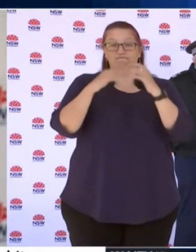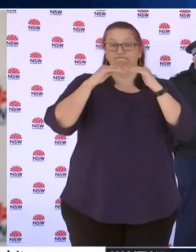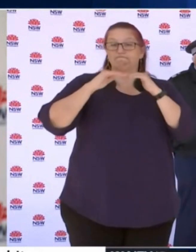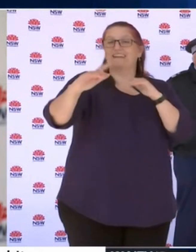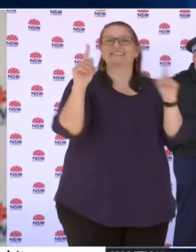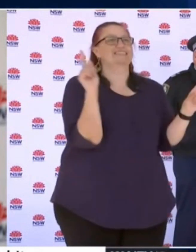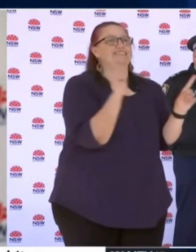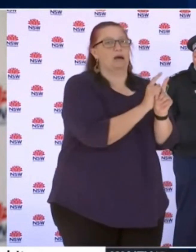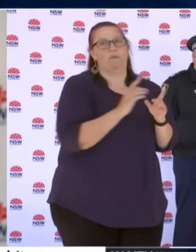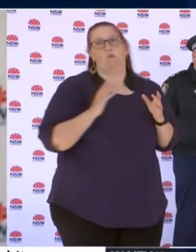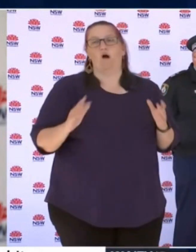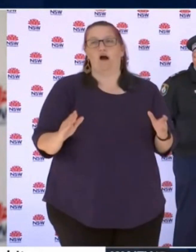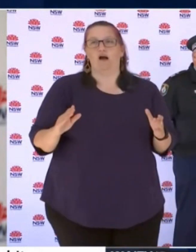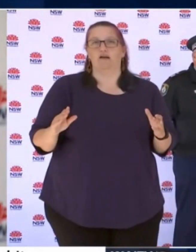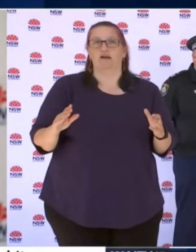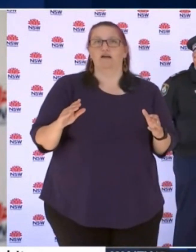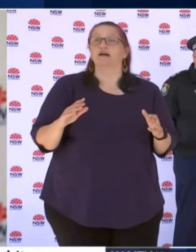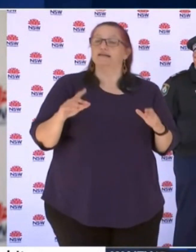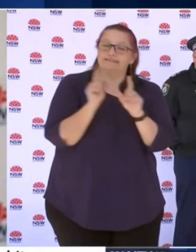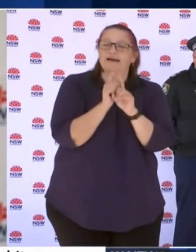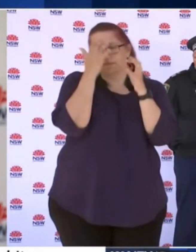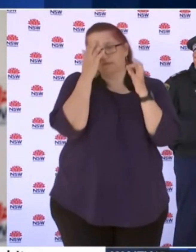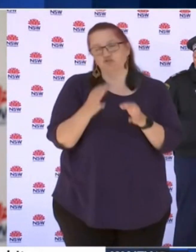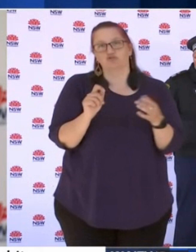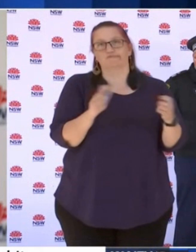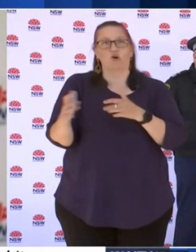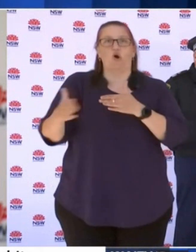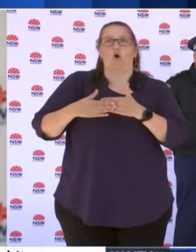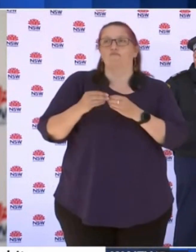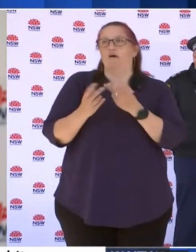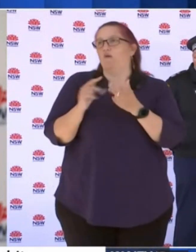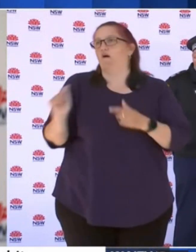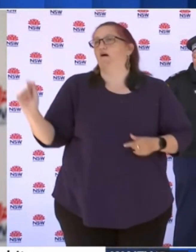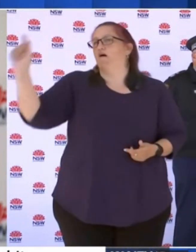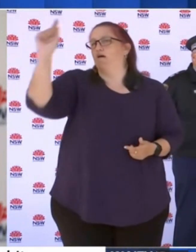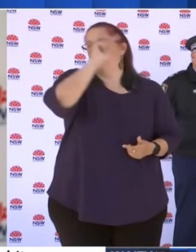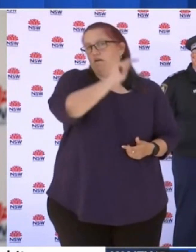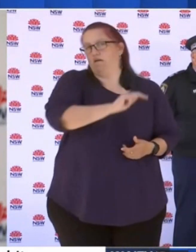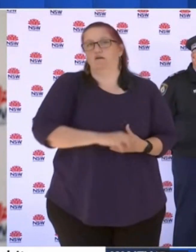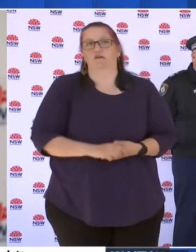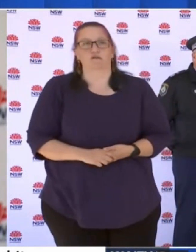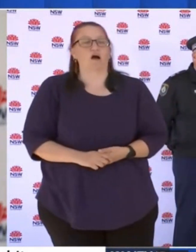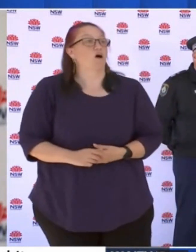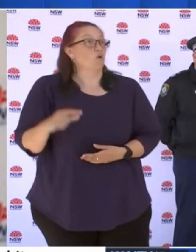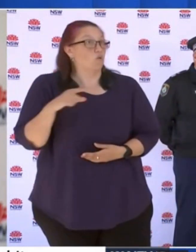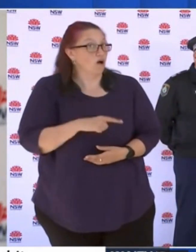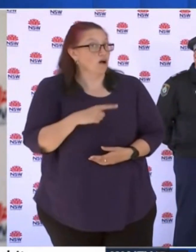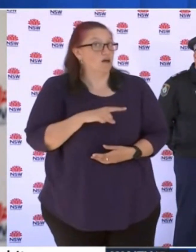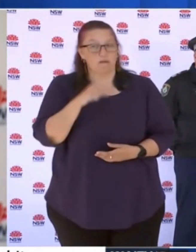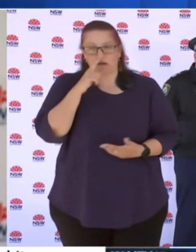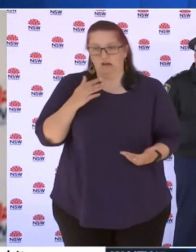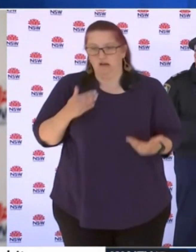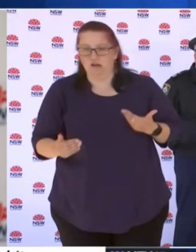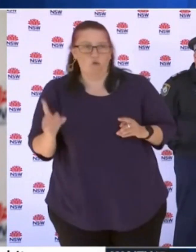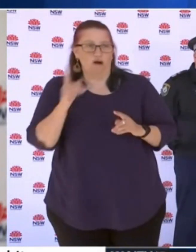we treat our citizens. And I would like to see that happen, because it will give confidence to our citizens, it will give confidence to business. And